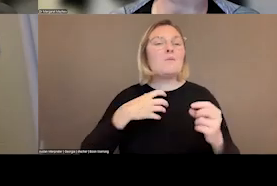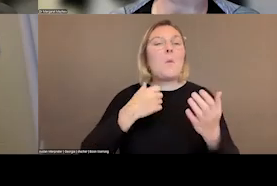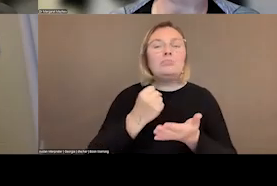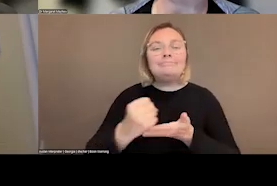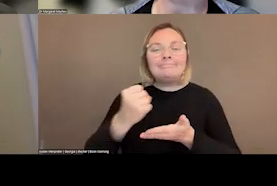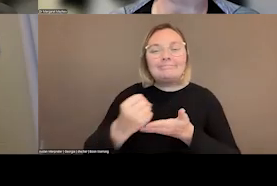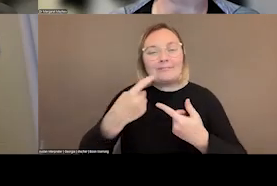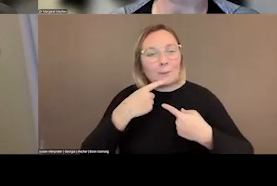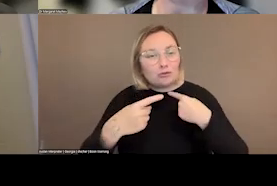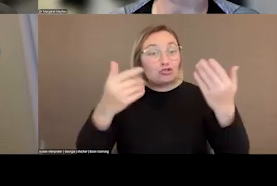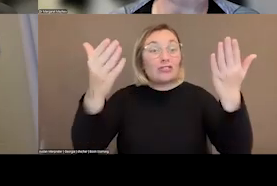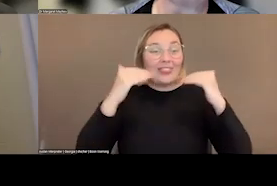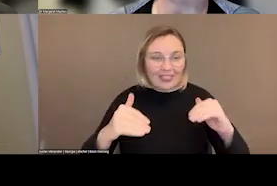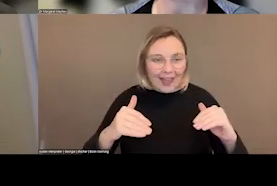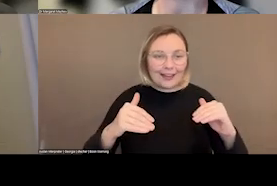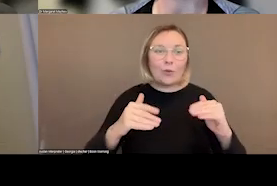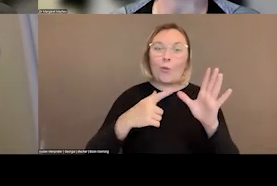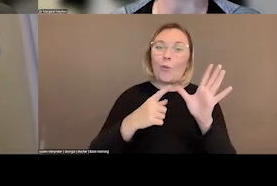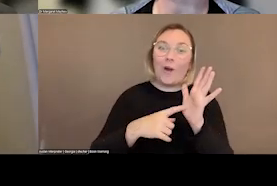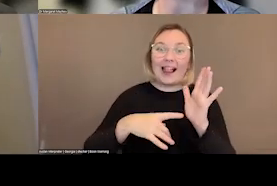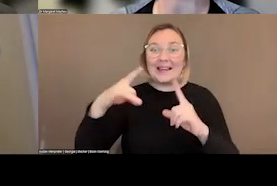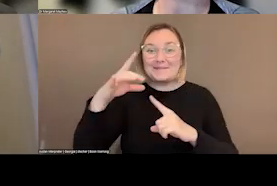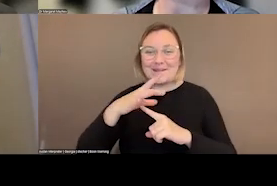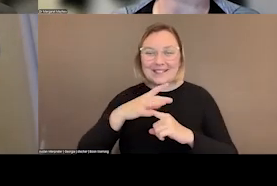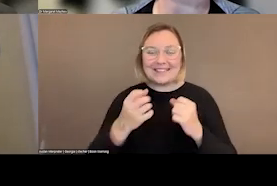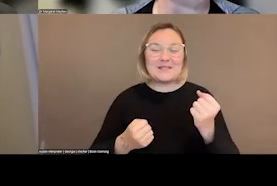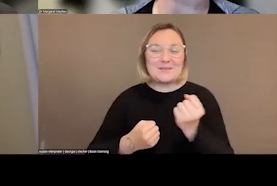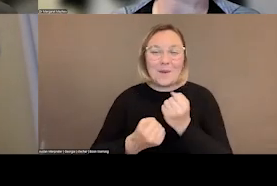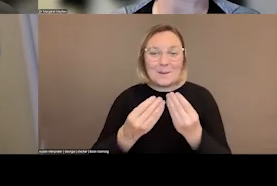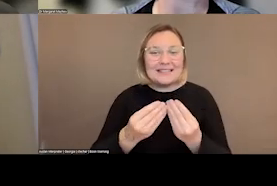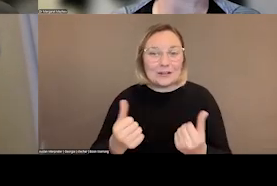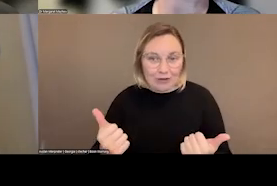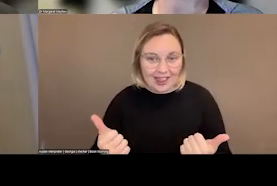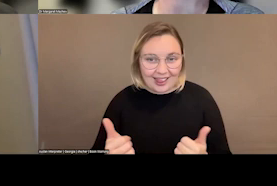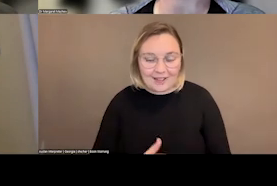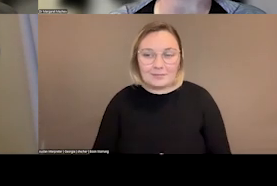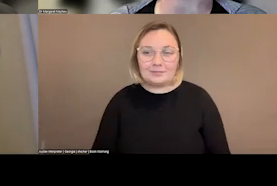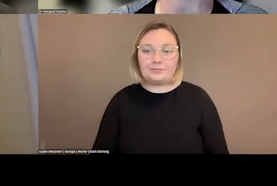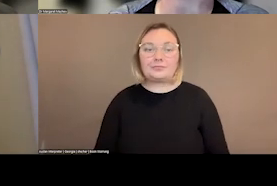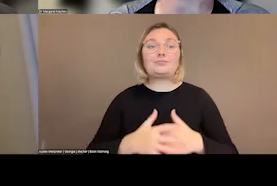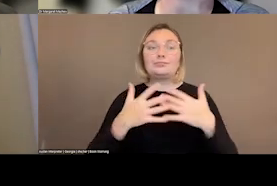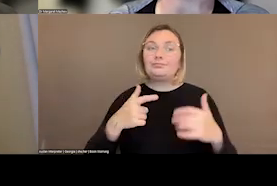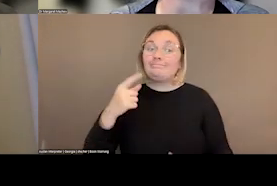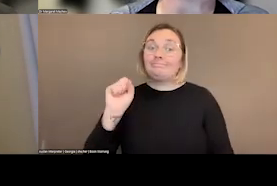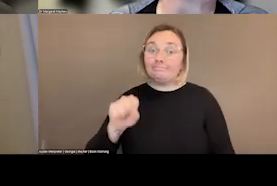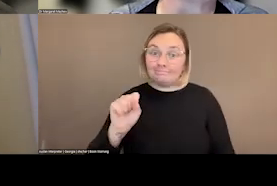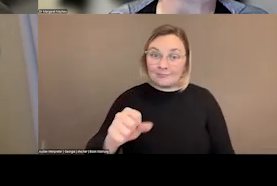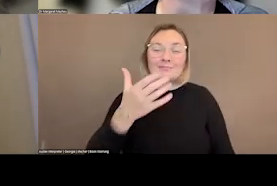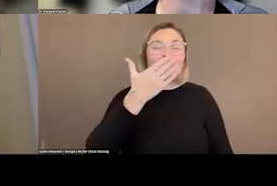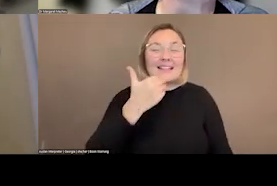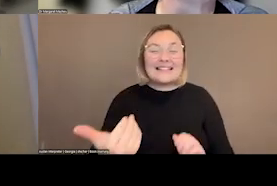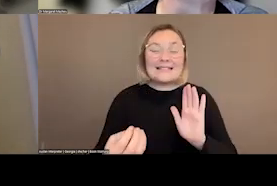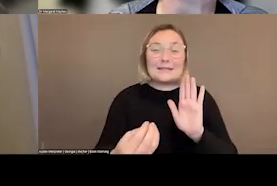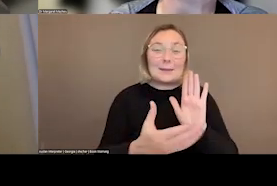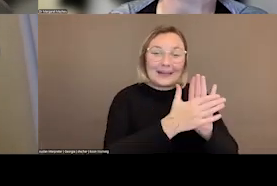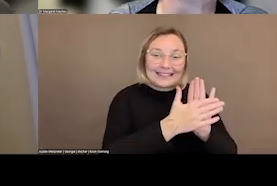information, and then we get to the all-important support material. Yep. So we absolutely would like you to please submit some support